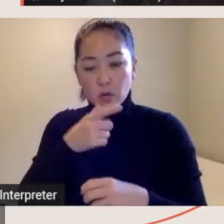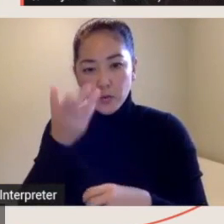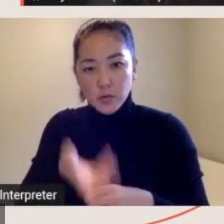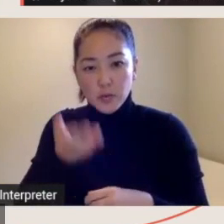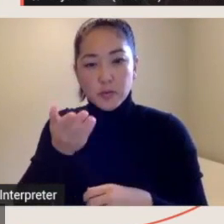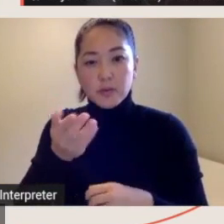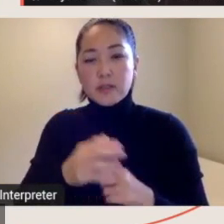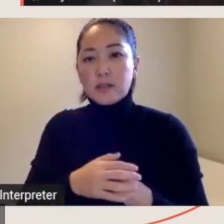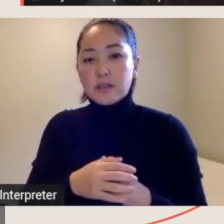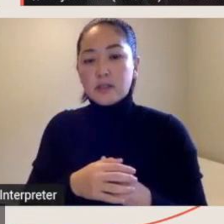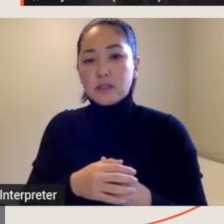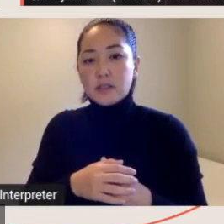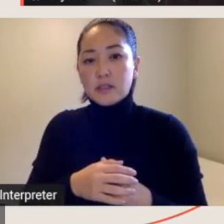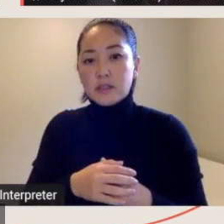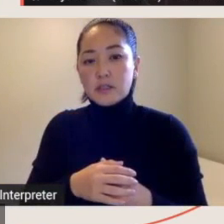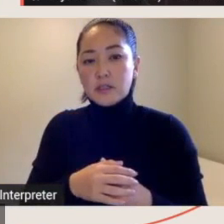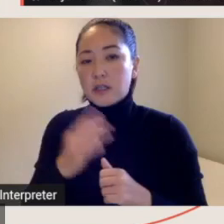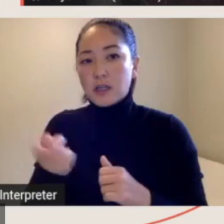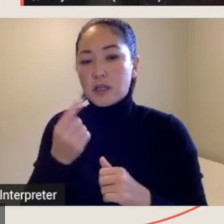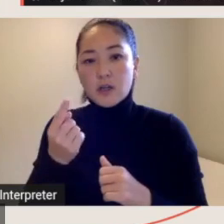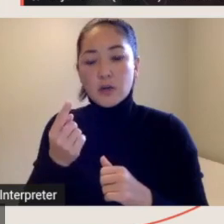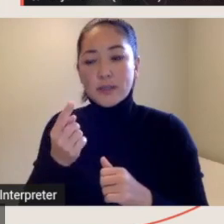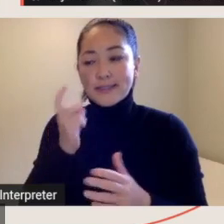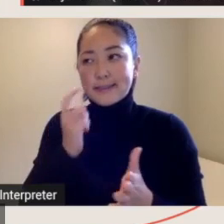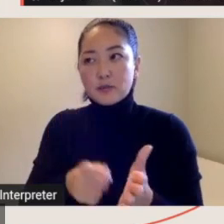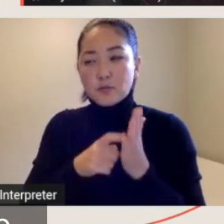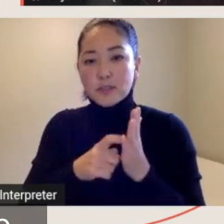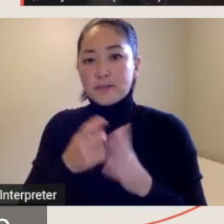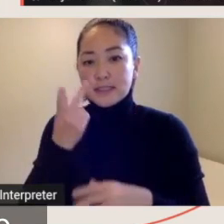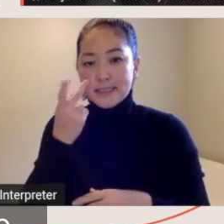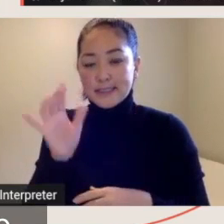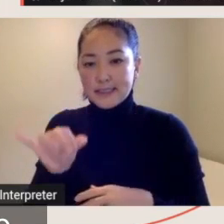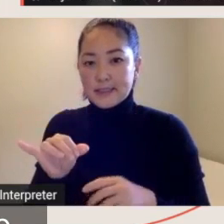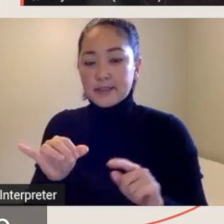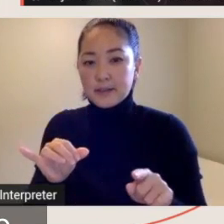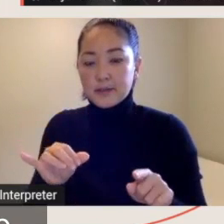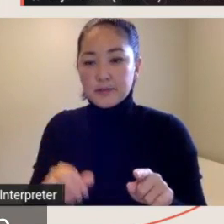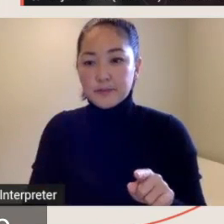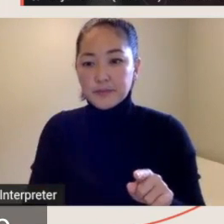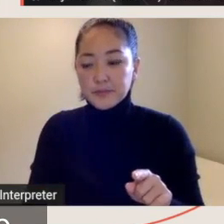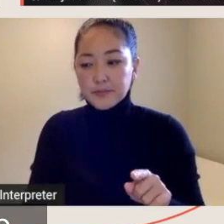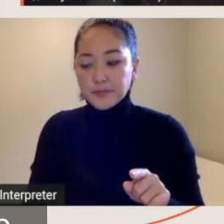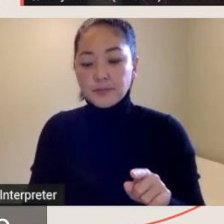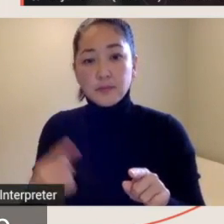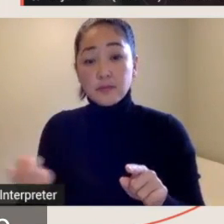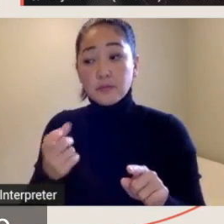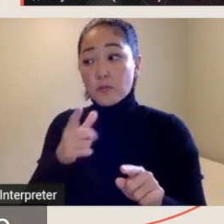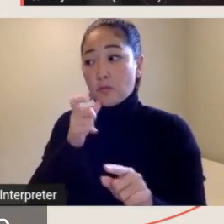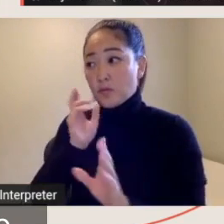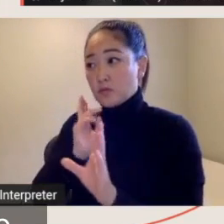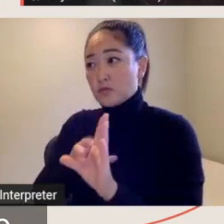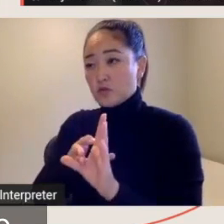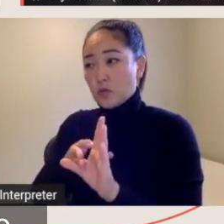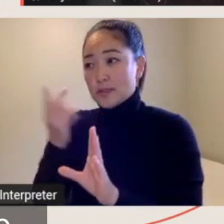we knew her, it was quite, I mean, it's always impressive to see someone that